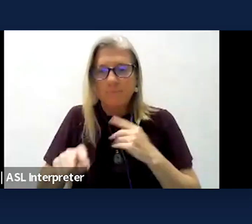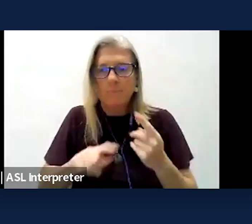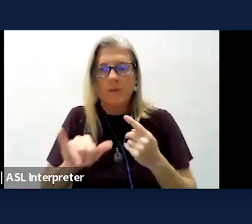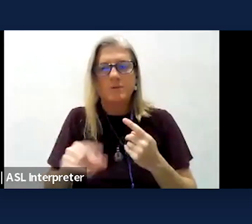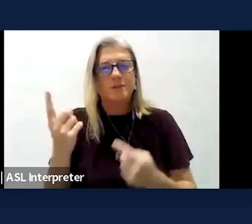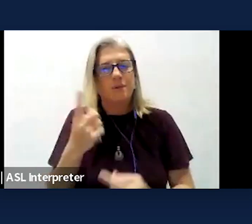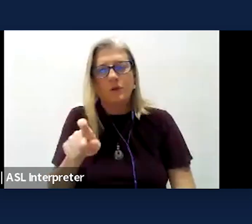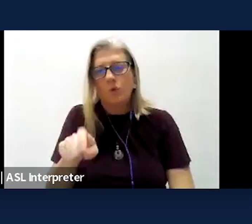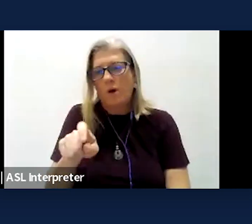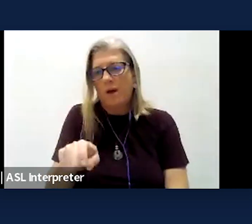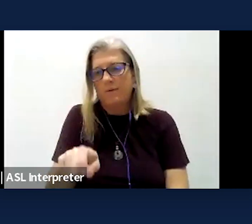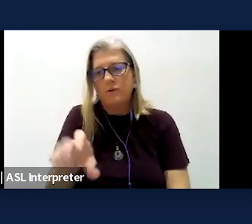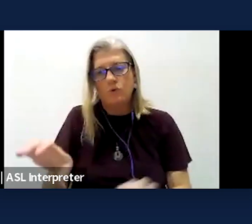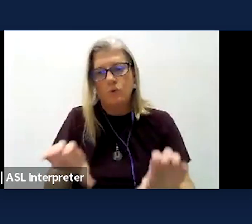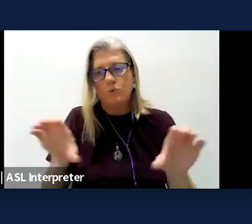have to do.